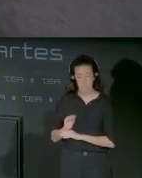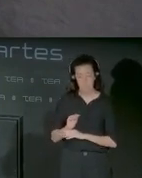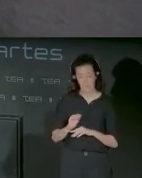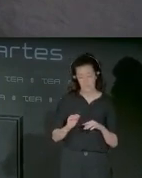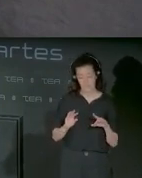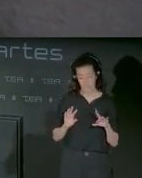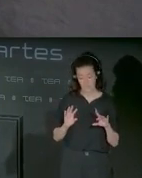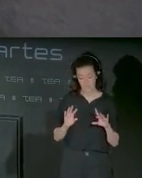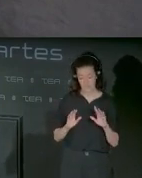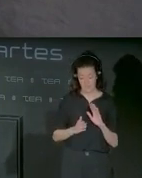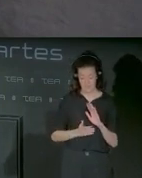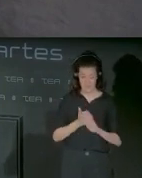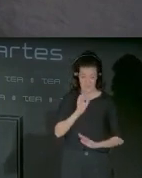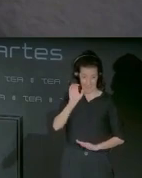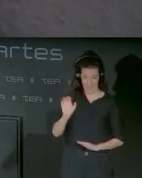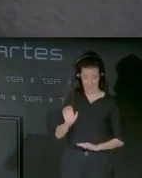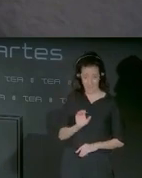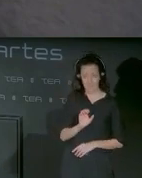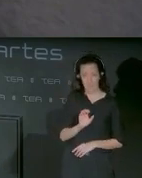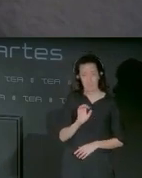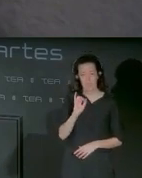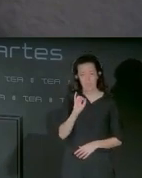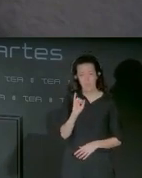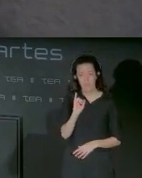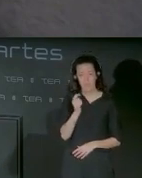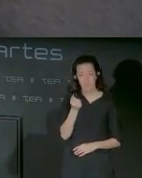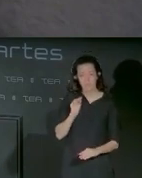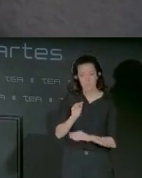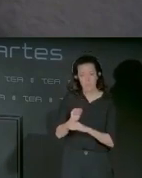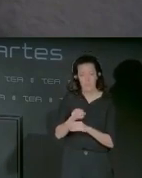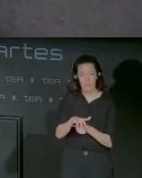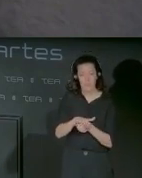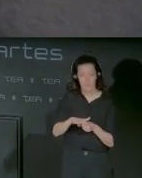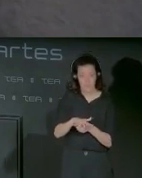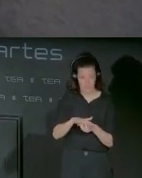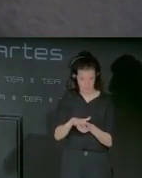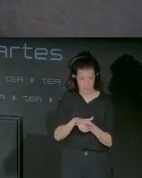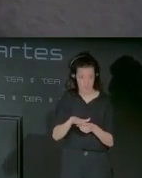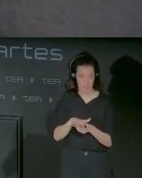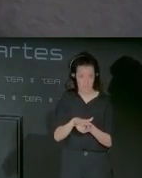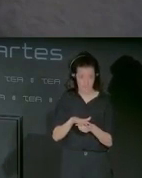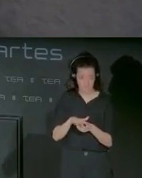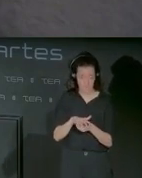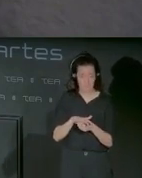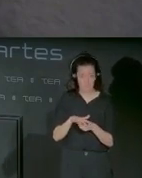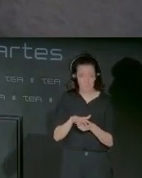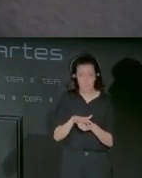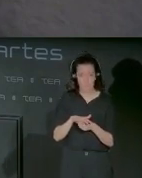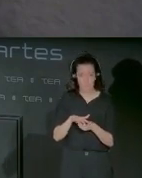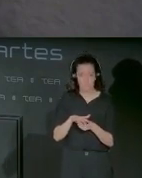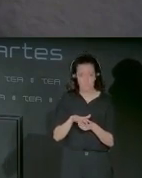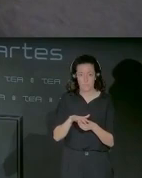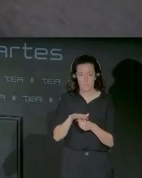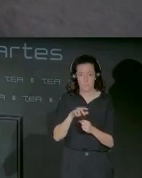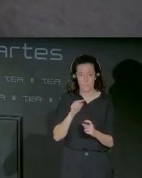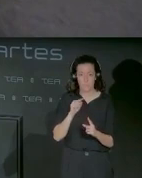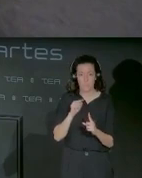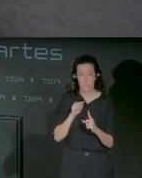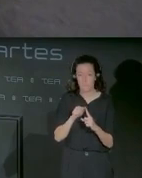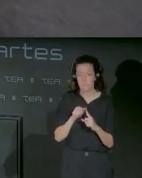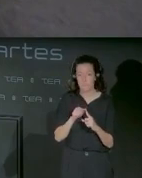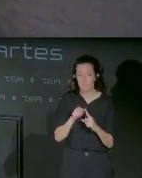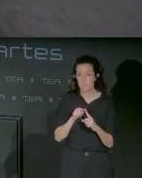doing some funding, North Rhine-Westphalia, Bavaria, Hamburg, some other states as well. And they've been doing